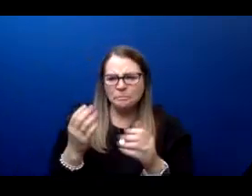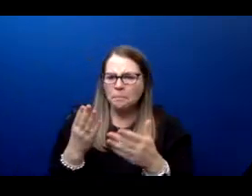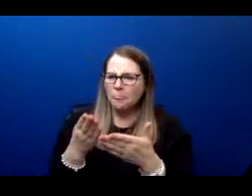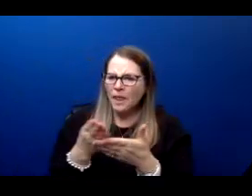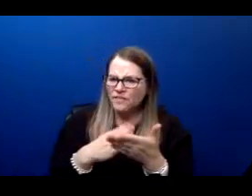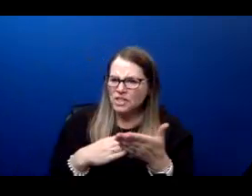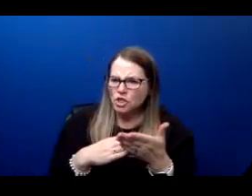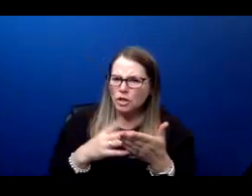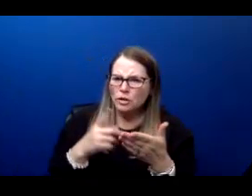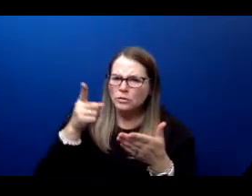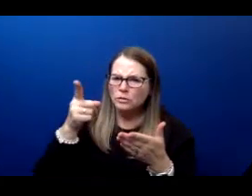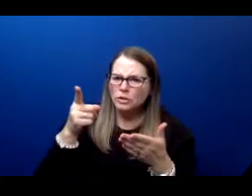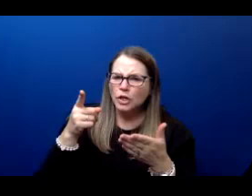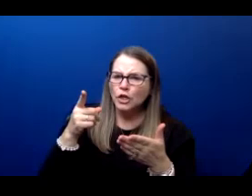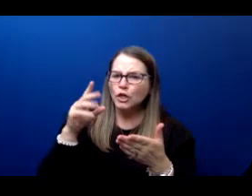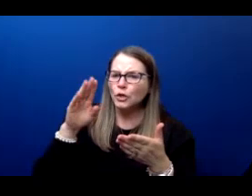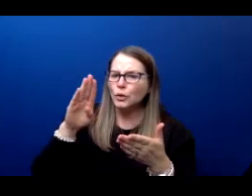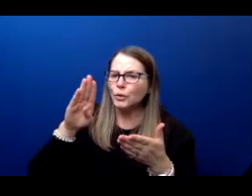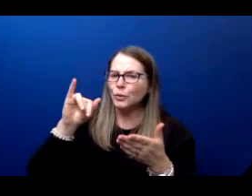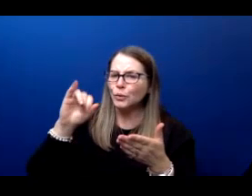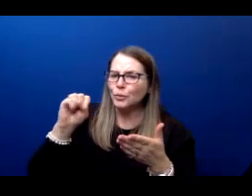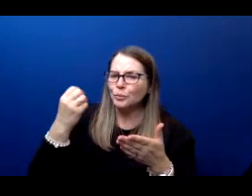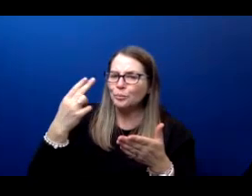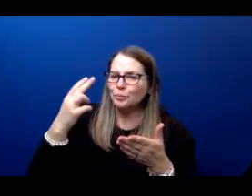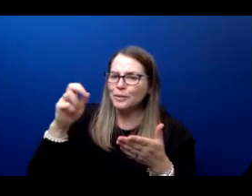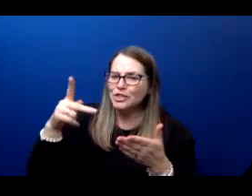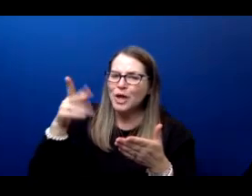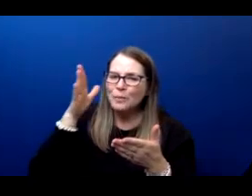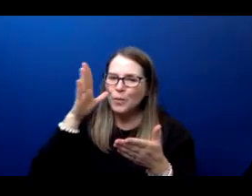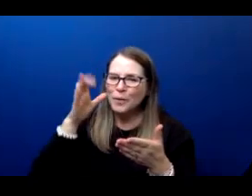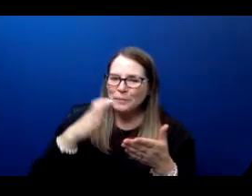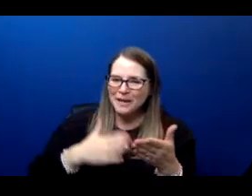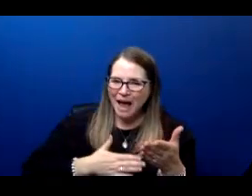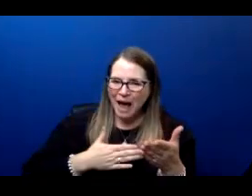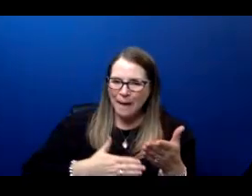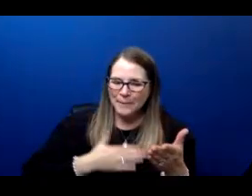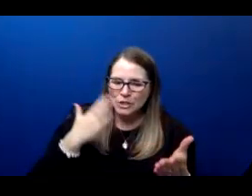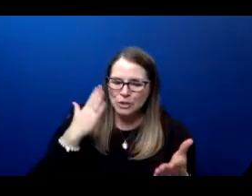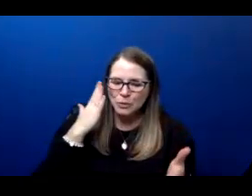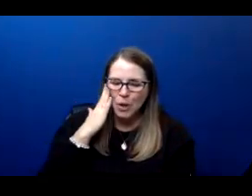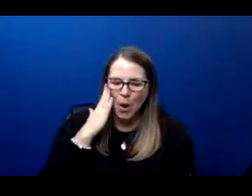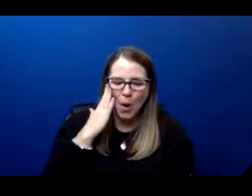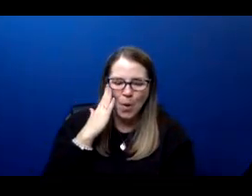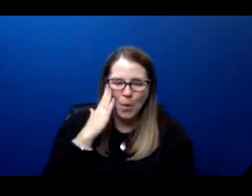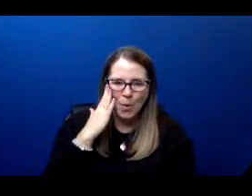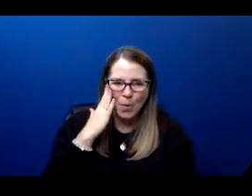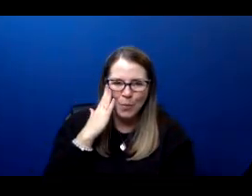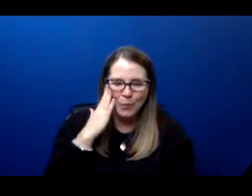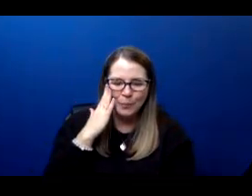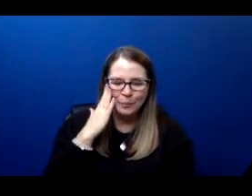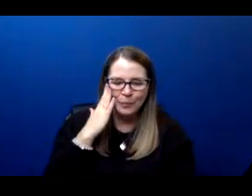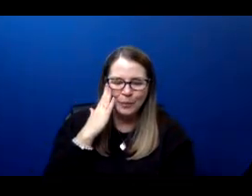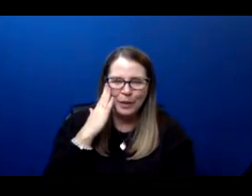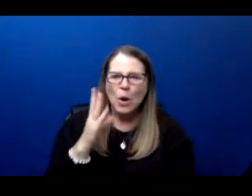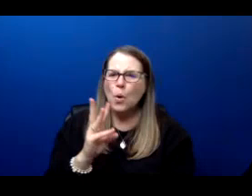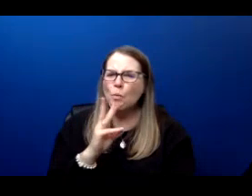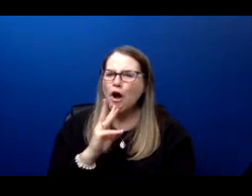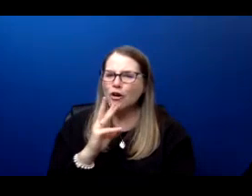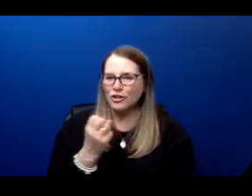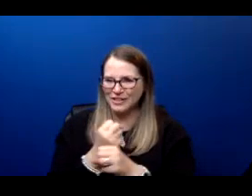you would be happy to know that it was called, I want to make sure I'm reading this so I don't want to get it wrong, but it was water